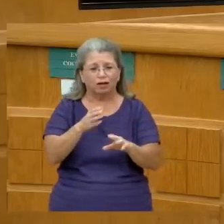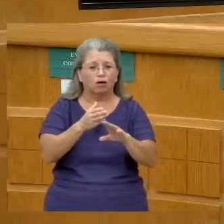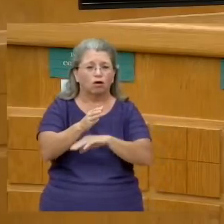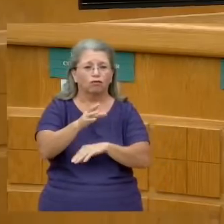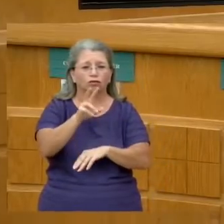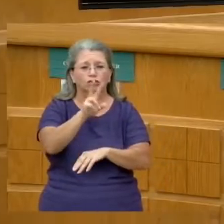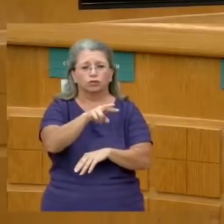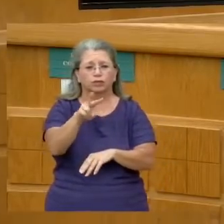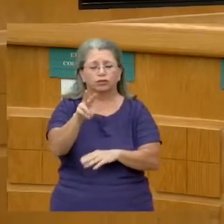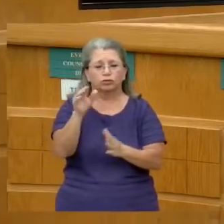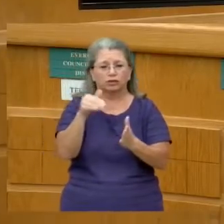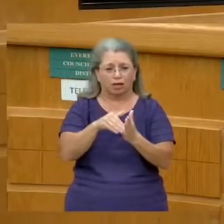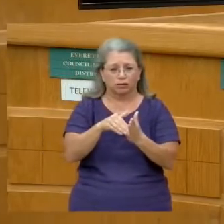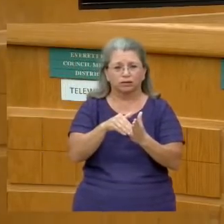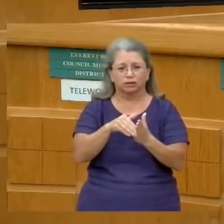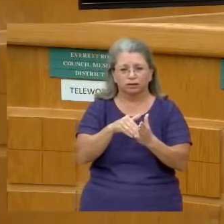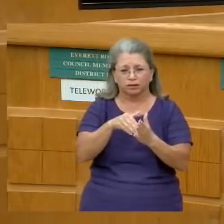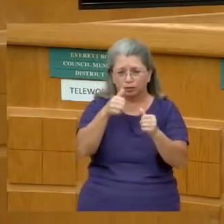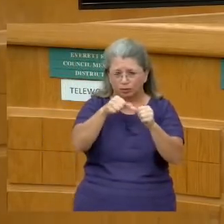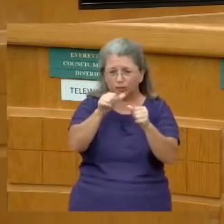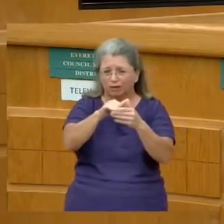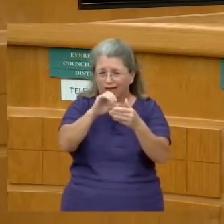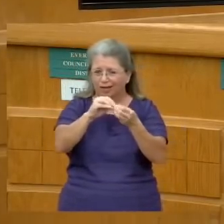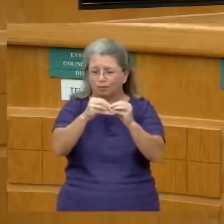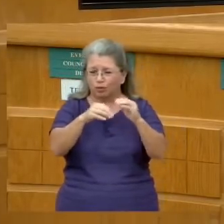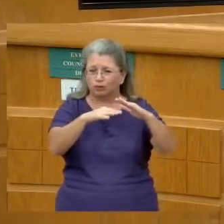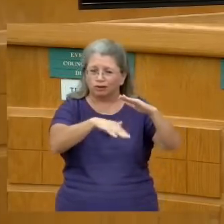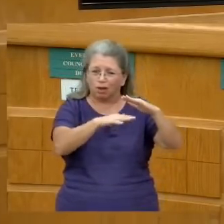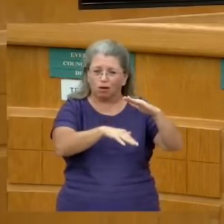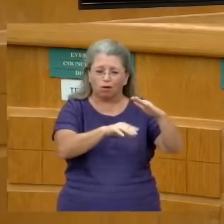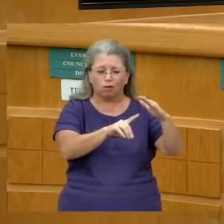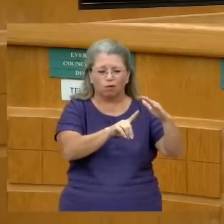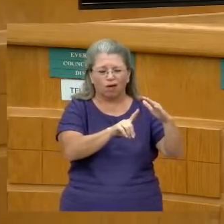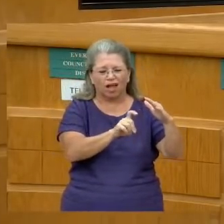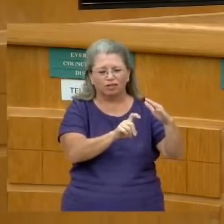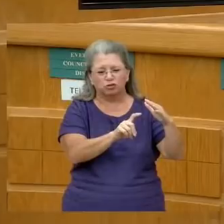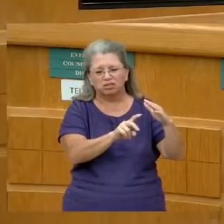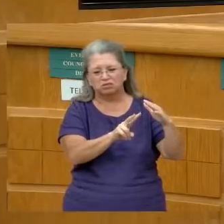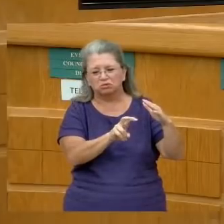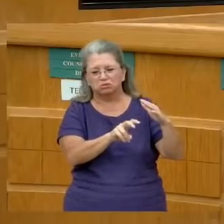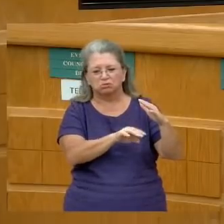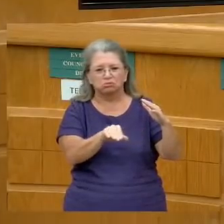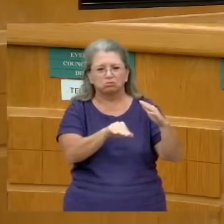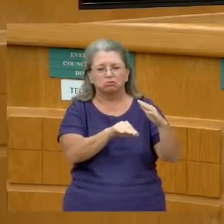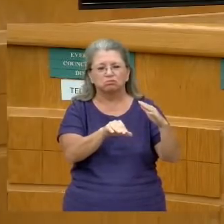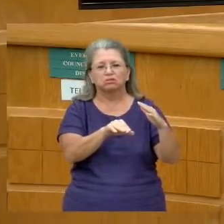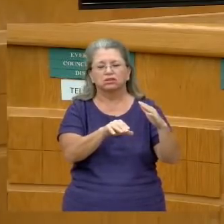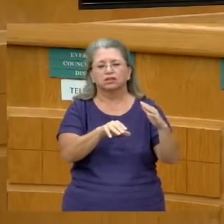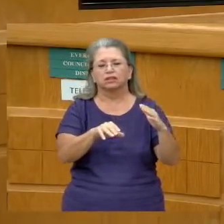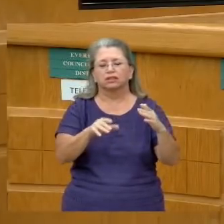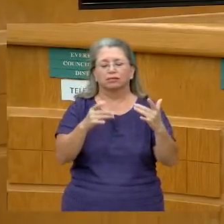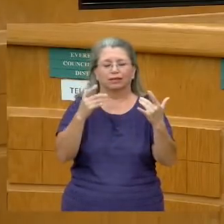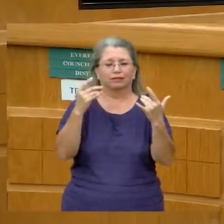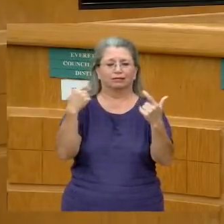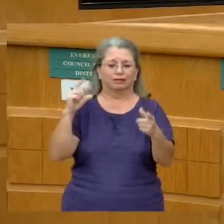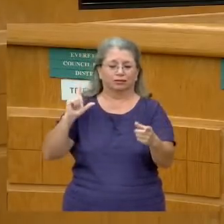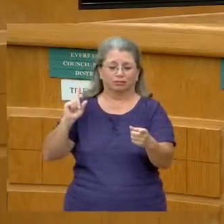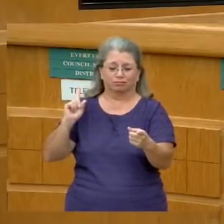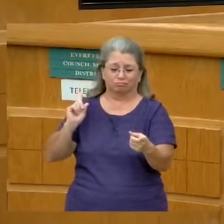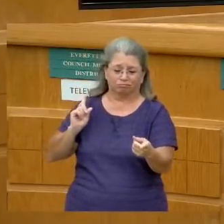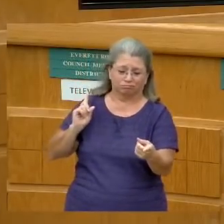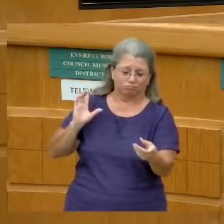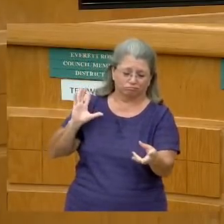22,000, right? So remember that number used to be pretty low. It was in the hundreds back in the early part of this pandemic, but to date,